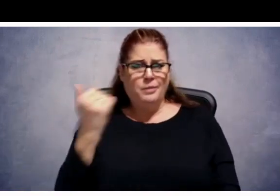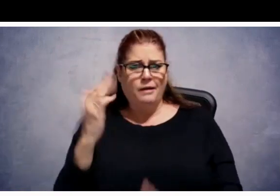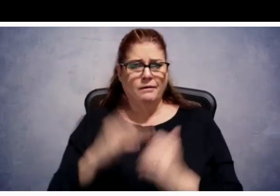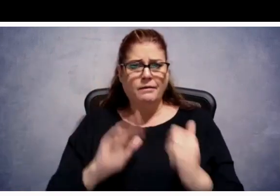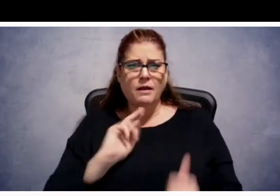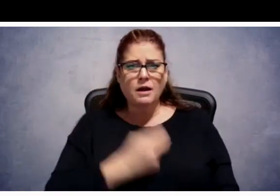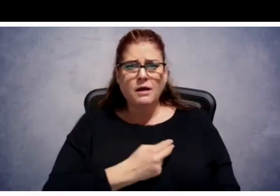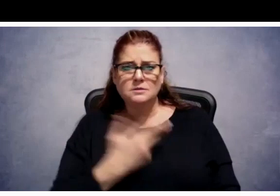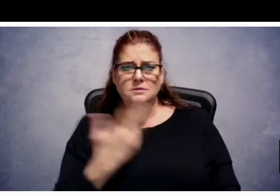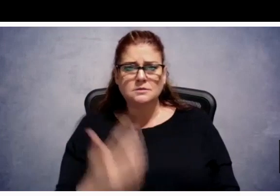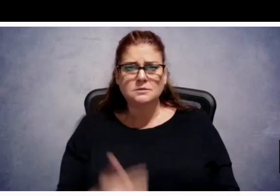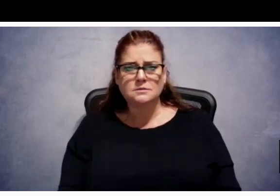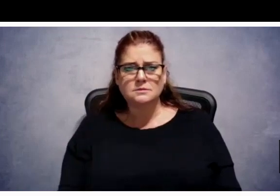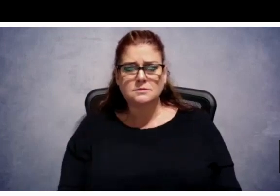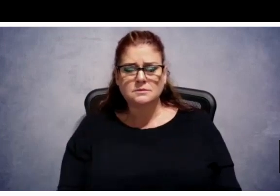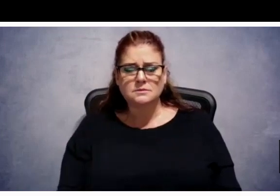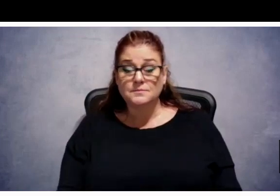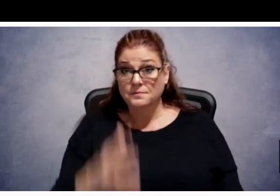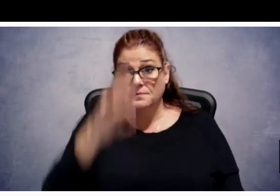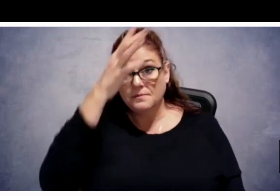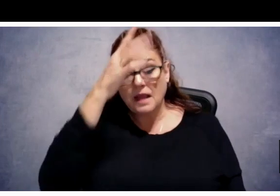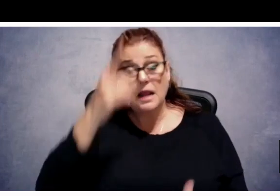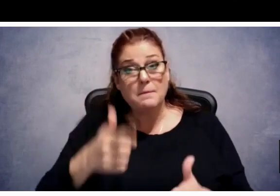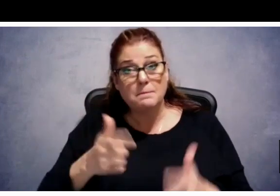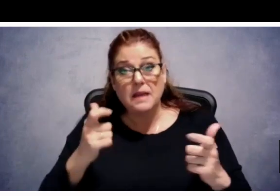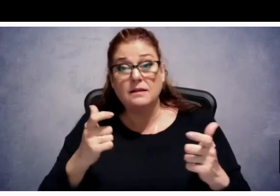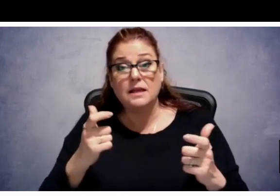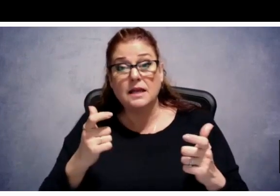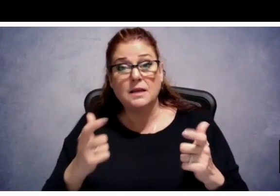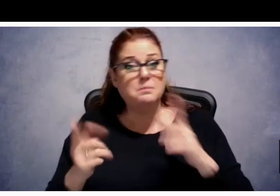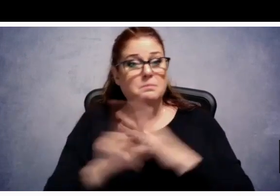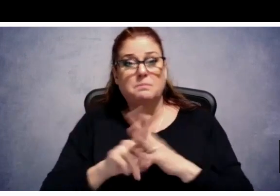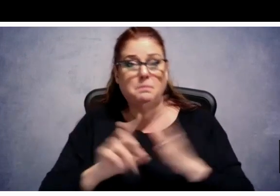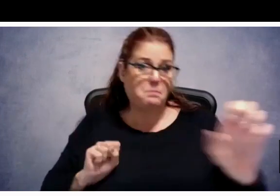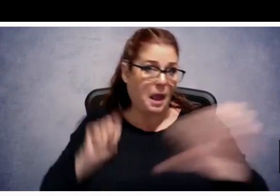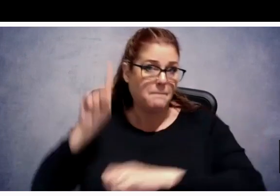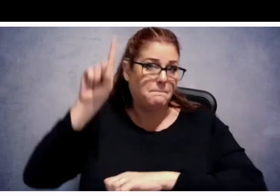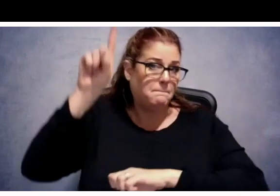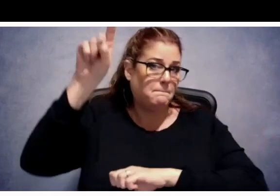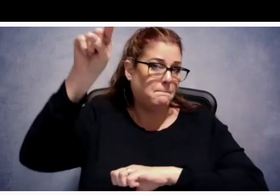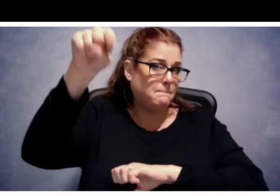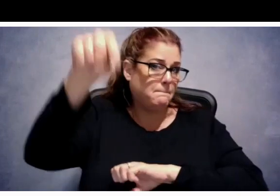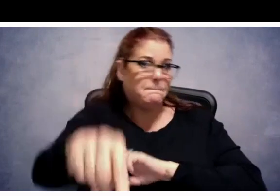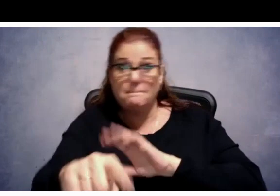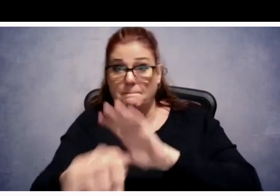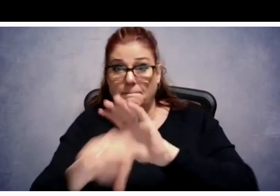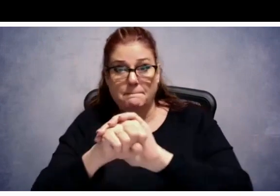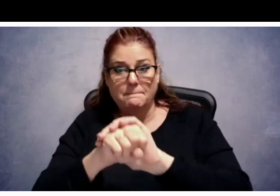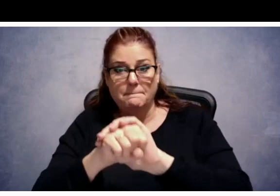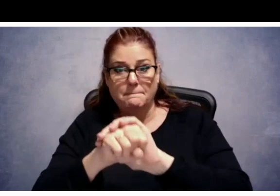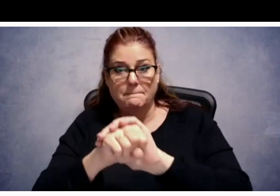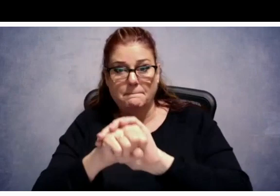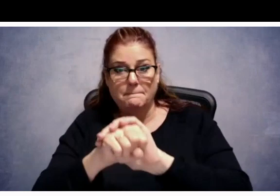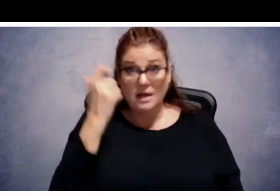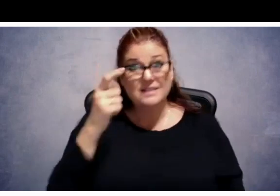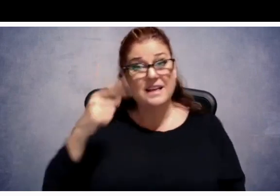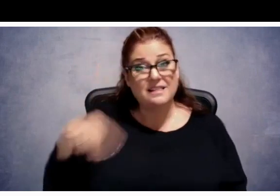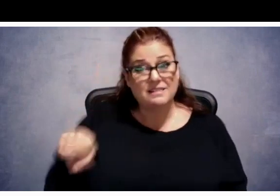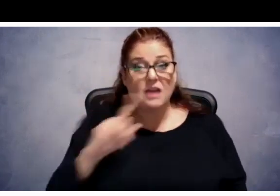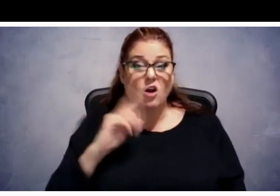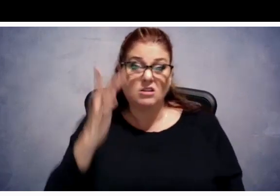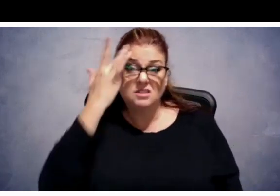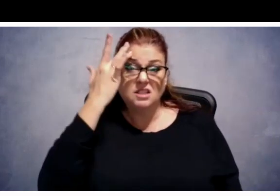us?" Daddy immediately popped a fly ball back. "Because they're